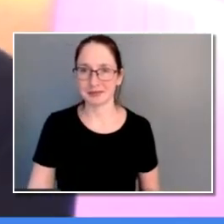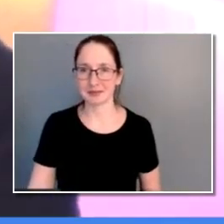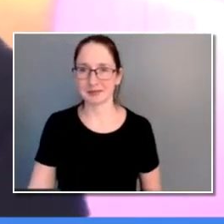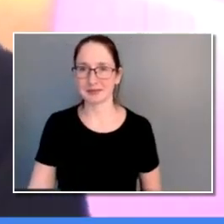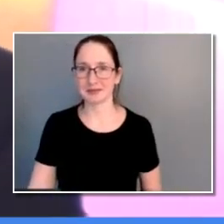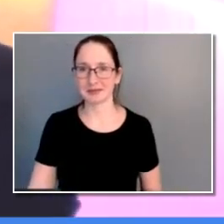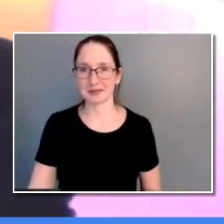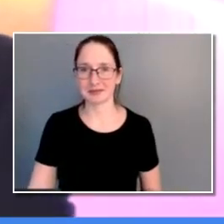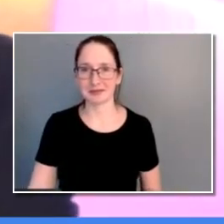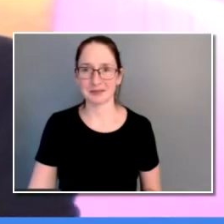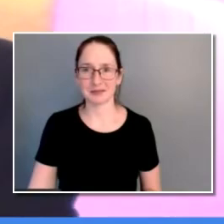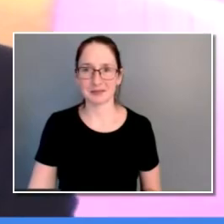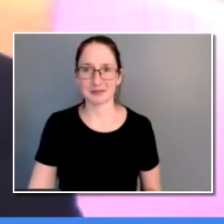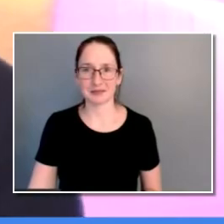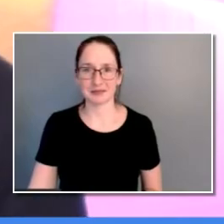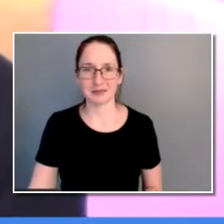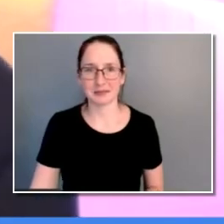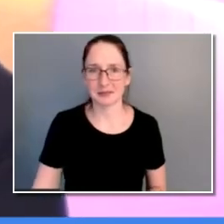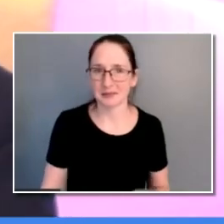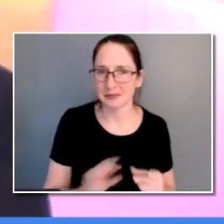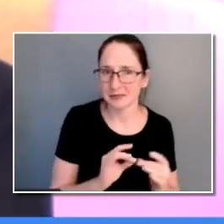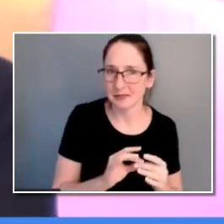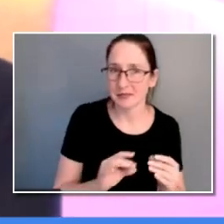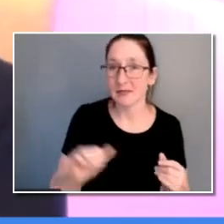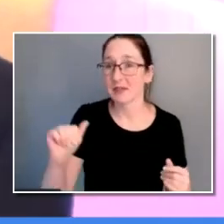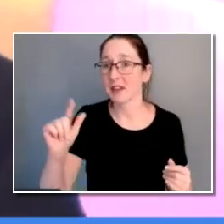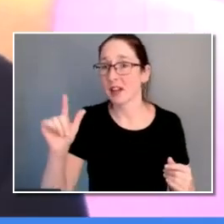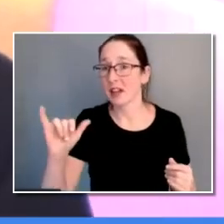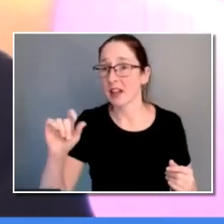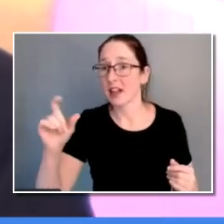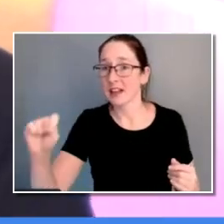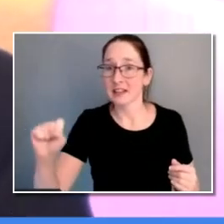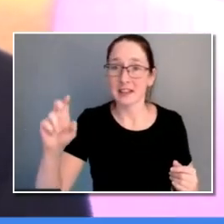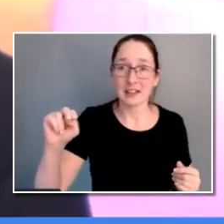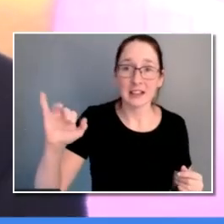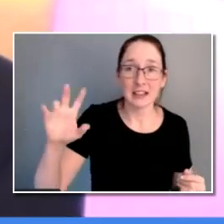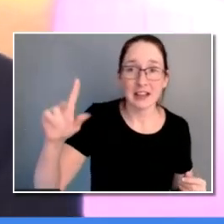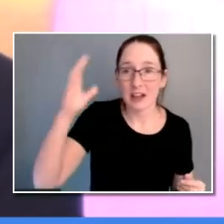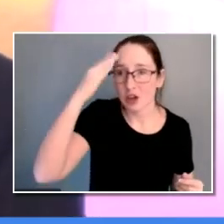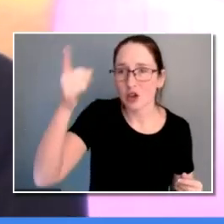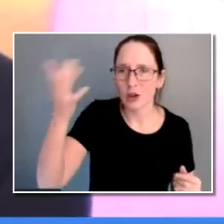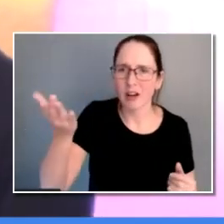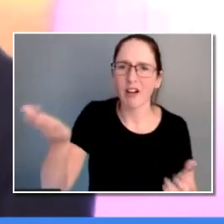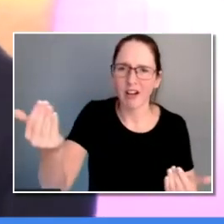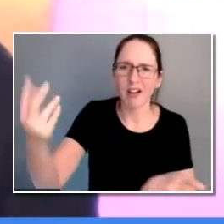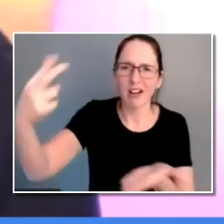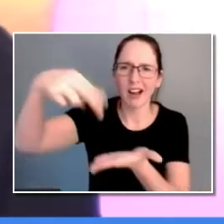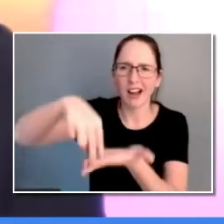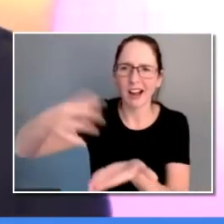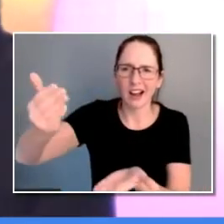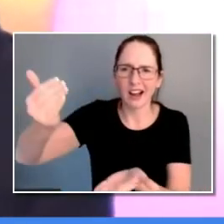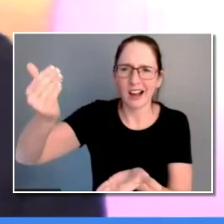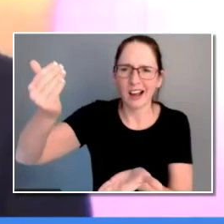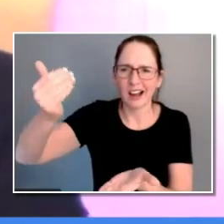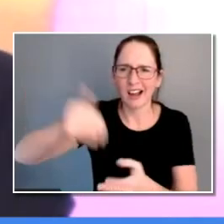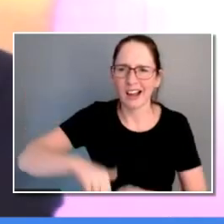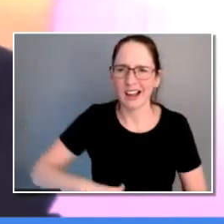Who? Alexis and Nick. Alexis and Nick, I know you're here. Stand up.